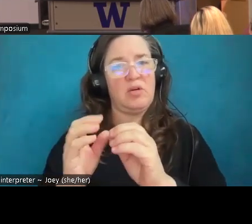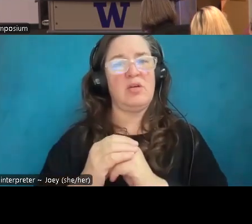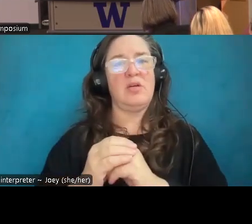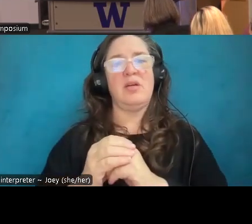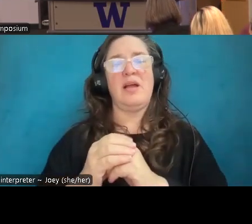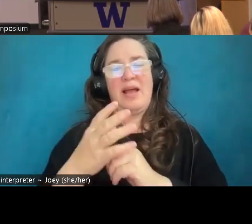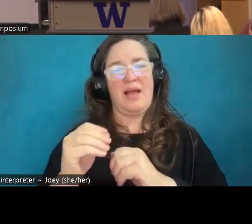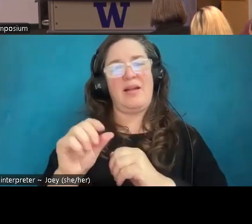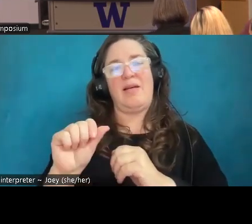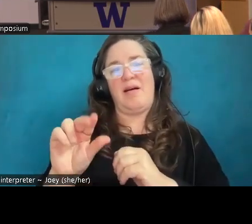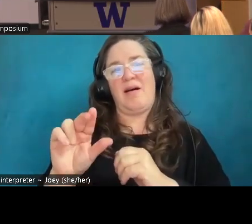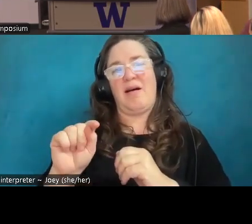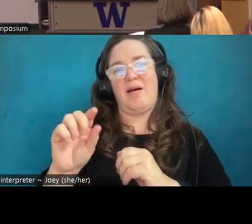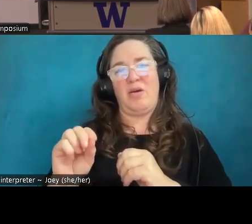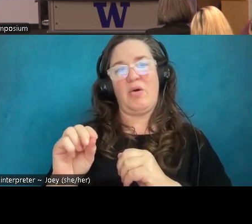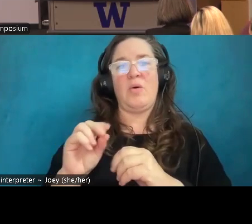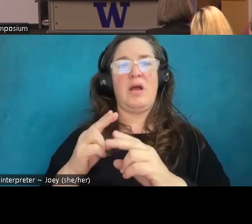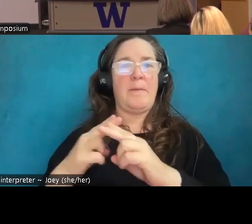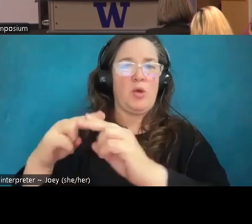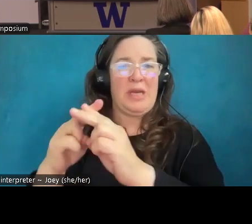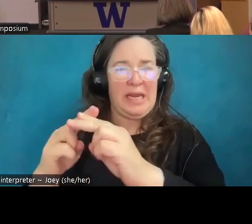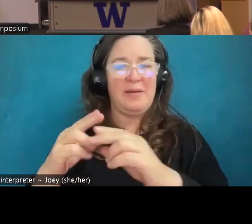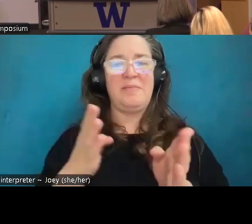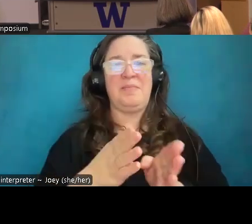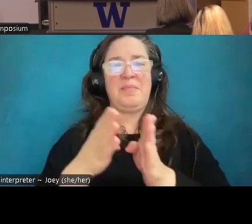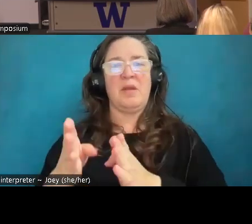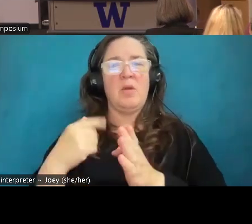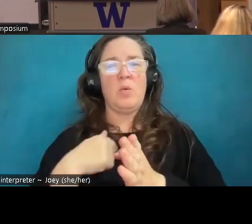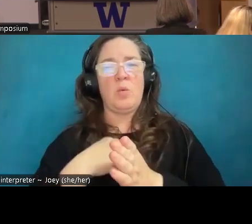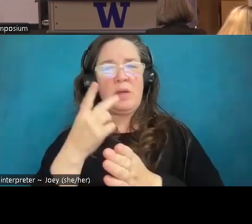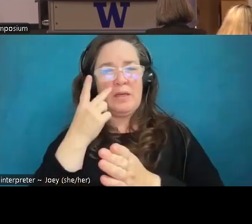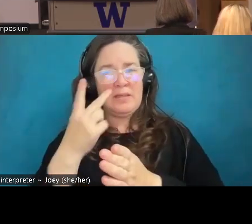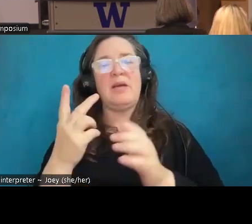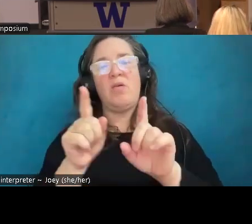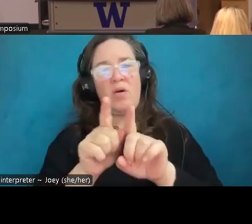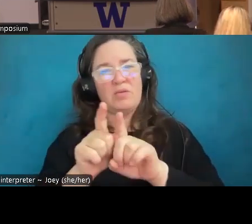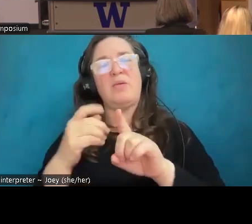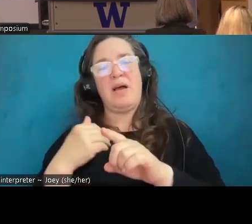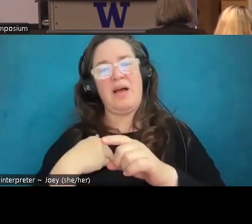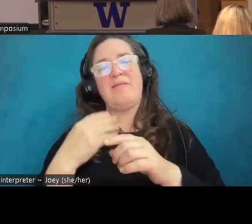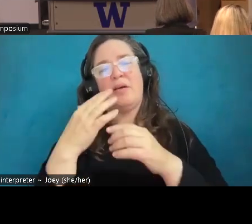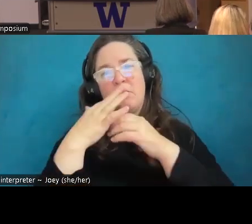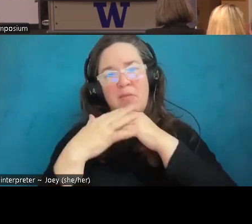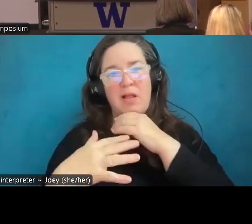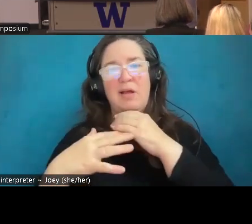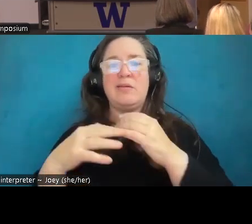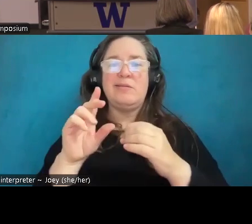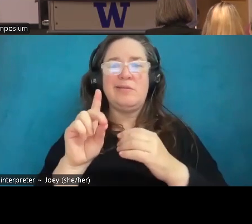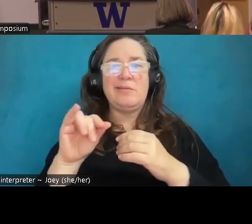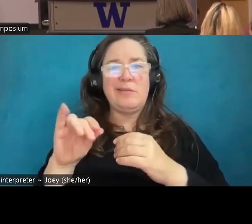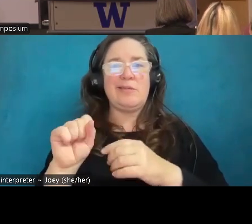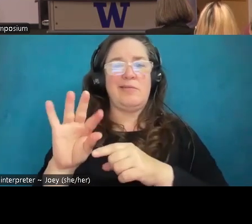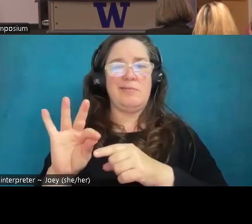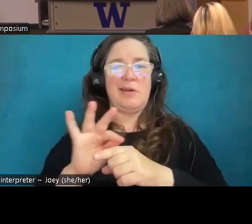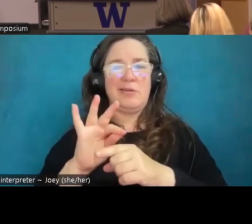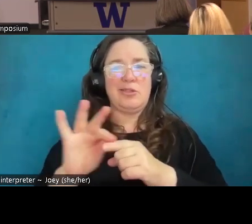autoimmunity. We also see here that we have endothelial dysfunction, signs of microclotting. These are things that you're not going to pick